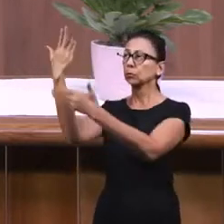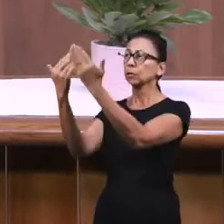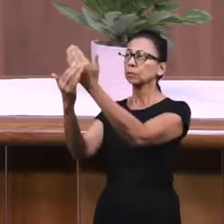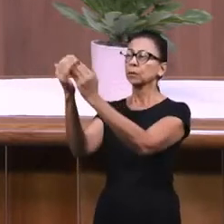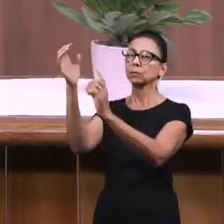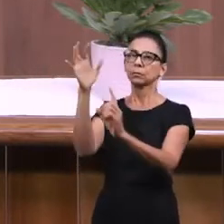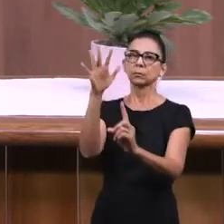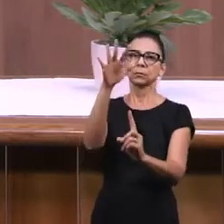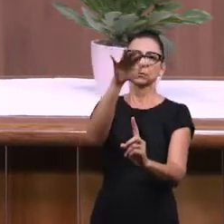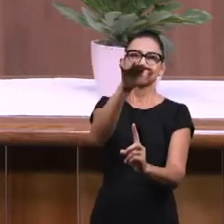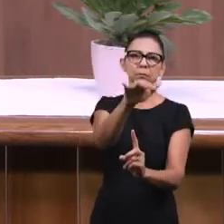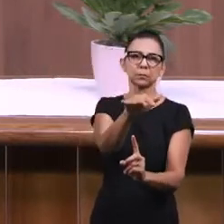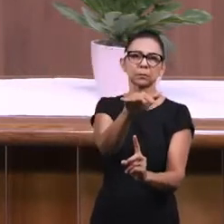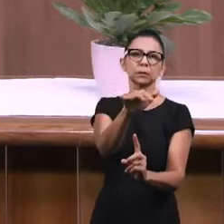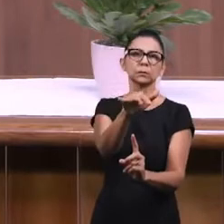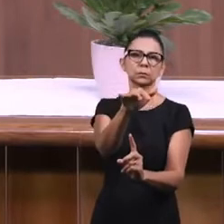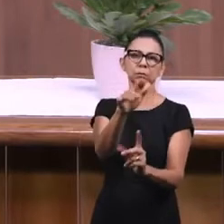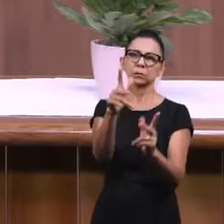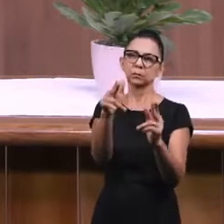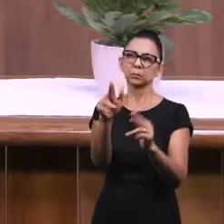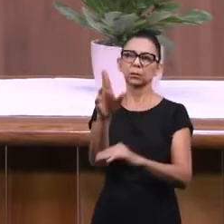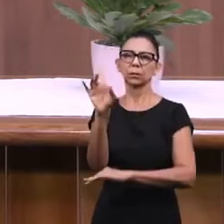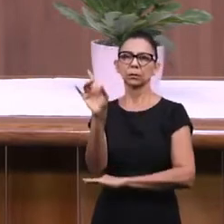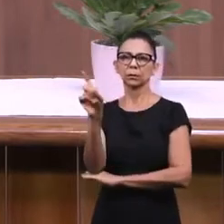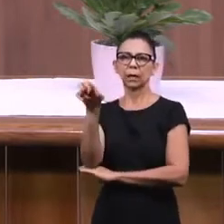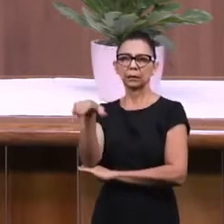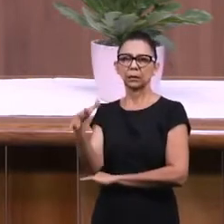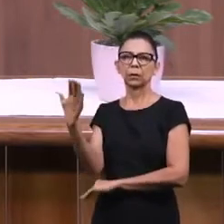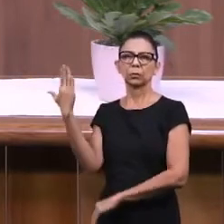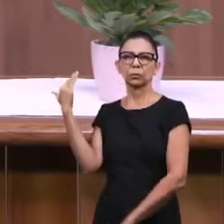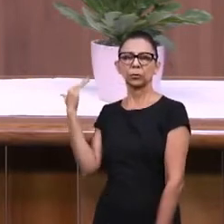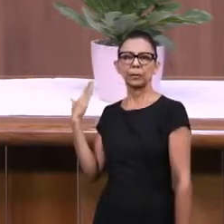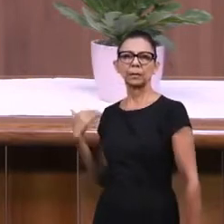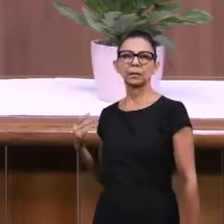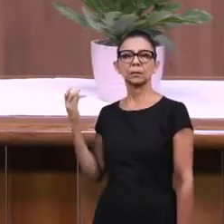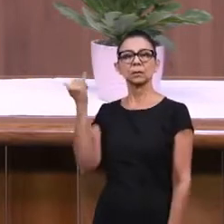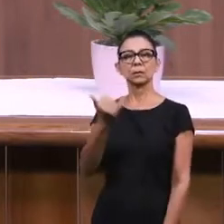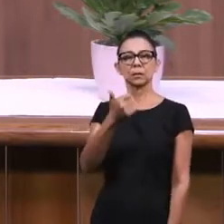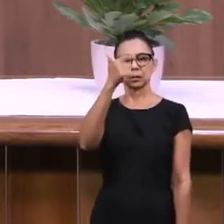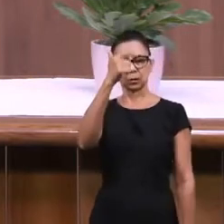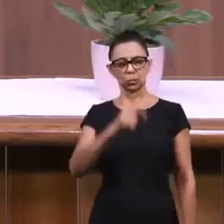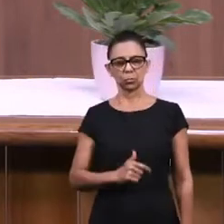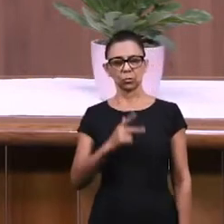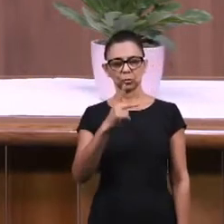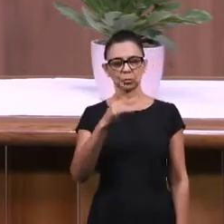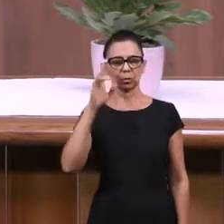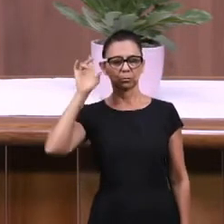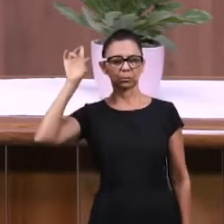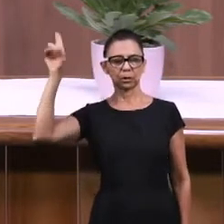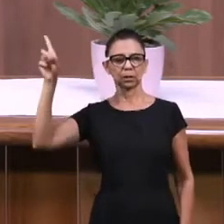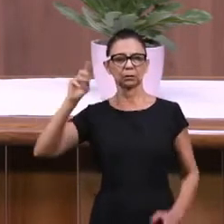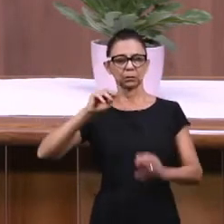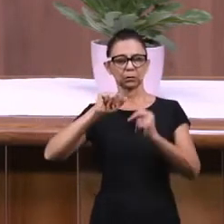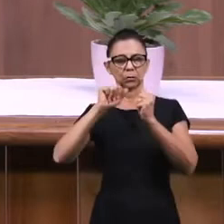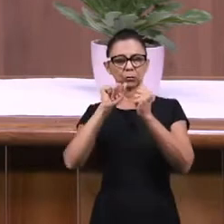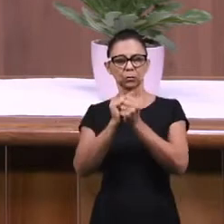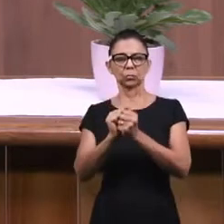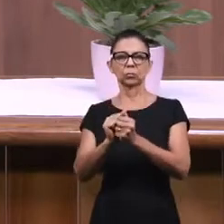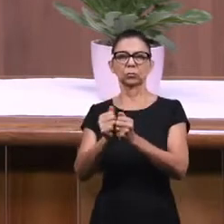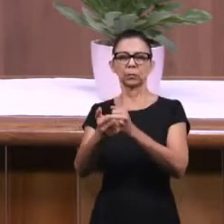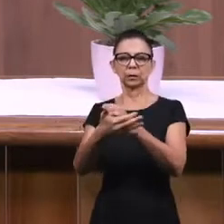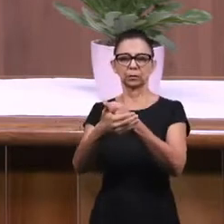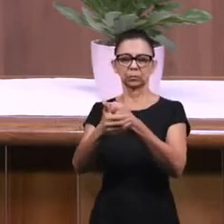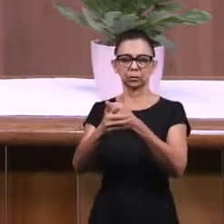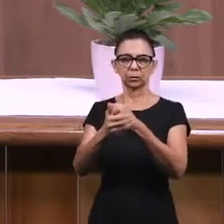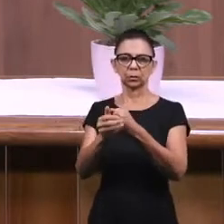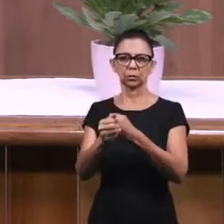head, as He did with Daniel, to tell you, "I am here by your side. I am here to console